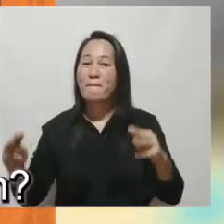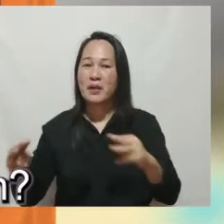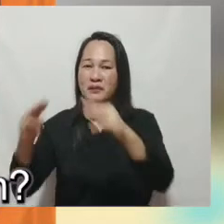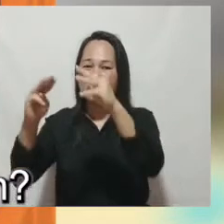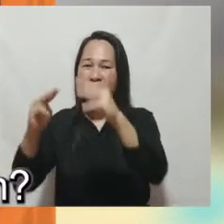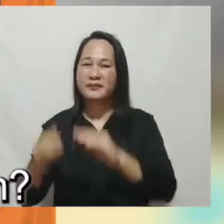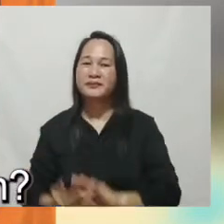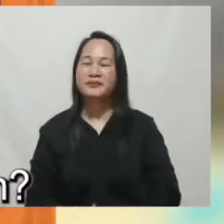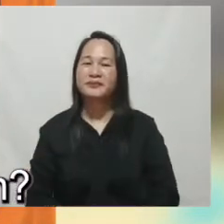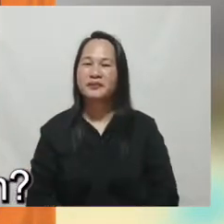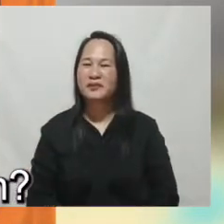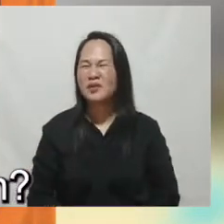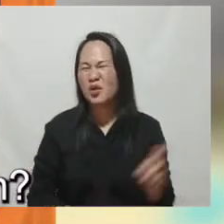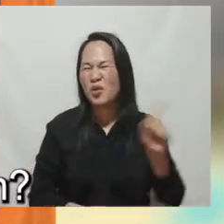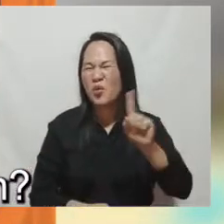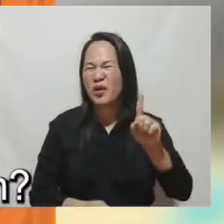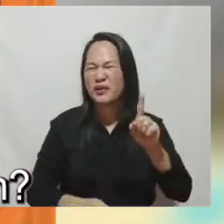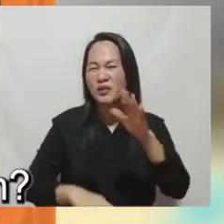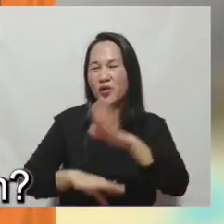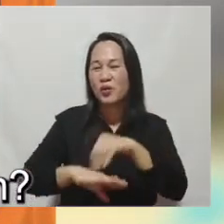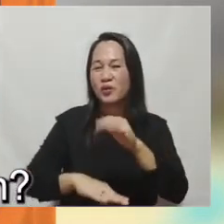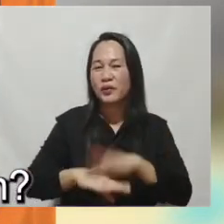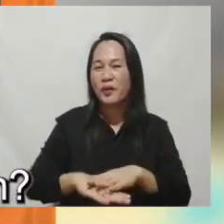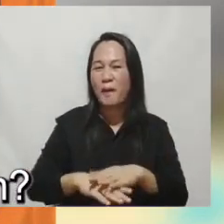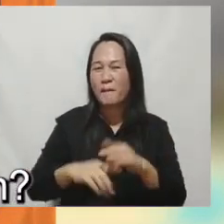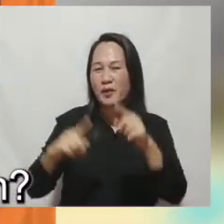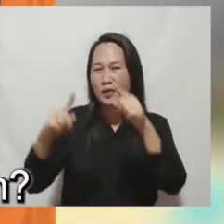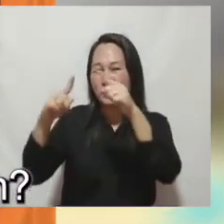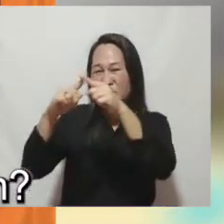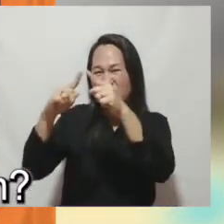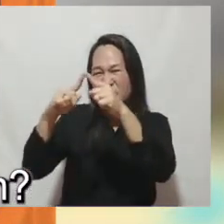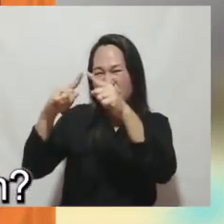What do you call the pointed top of a mountain?